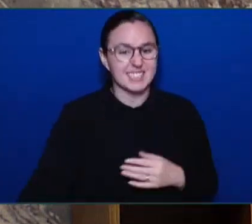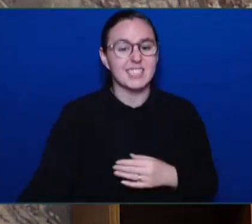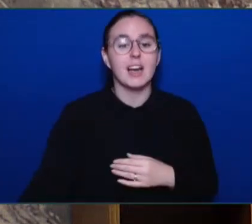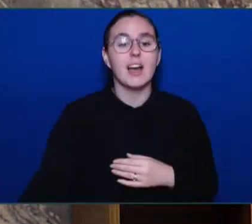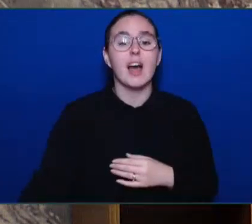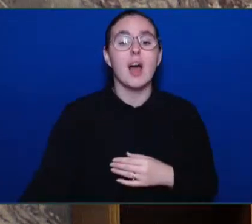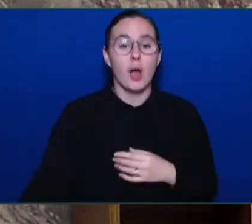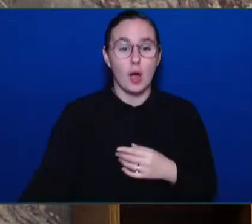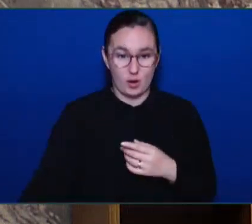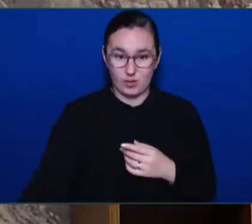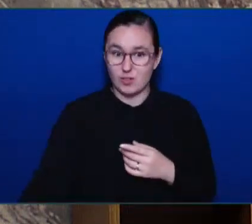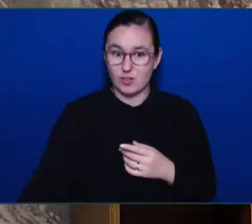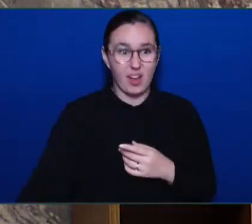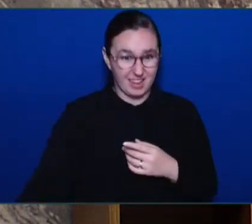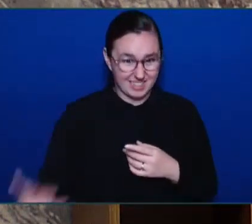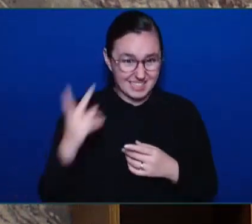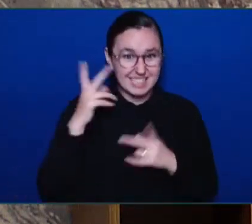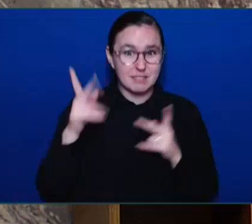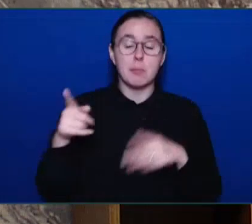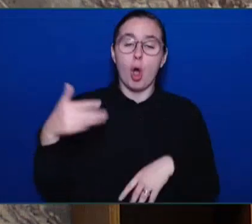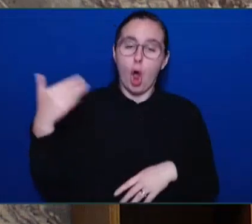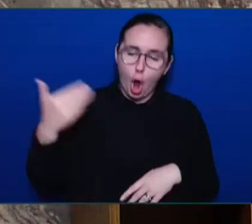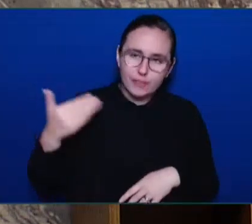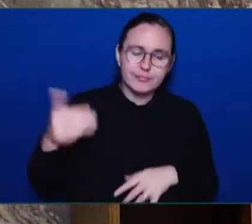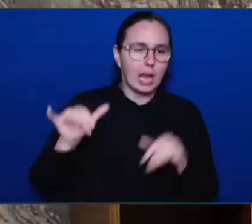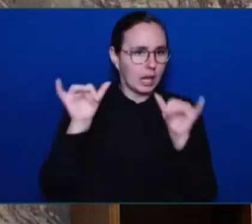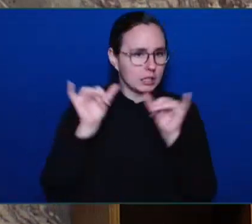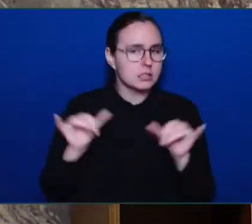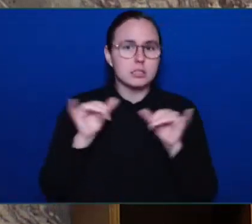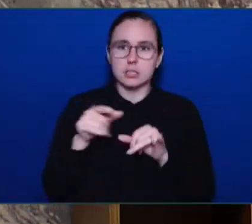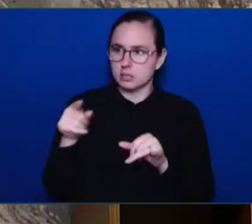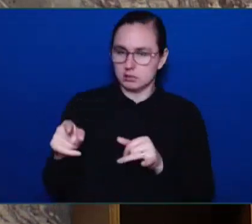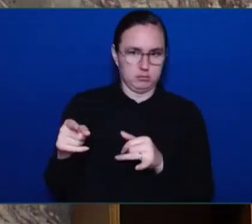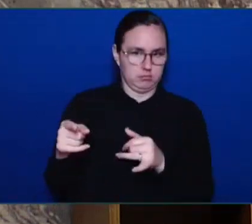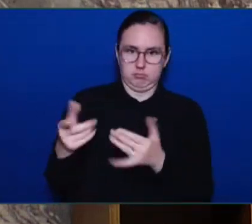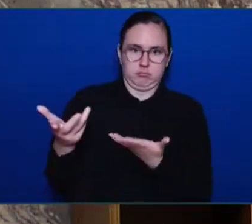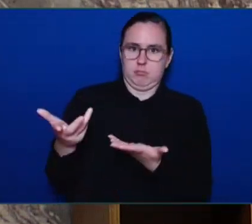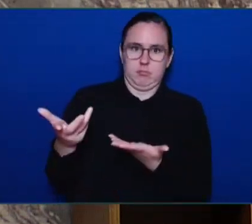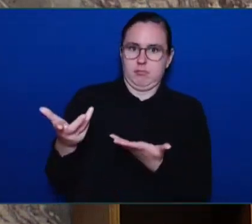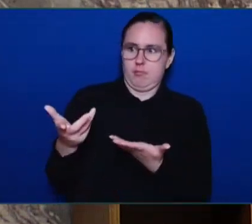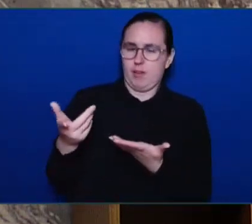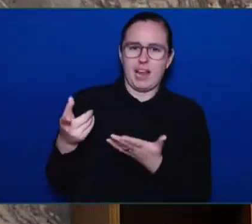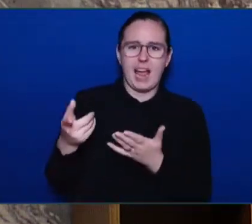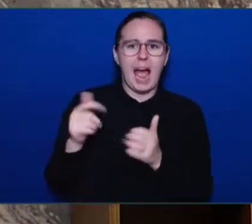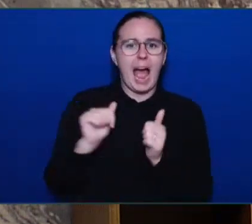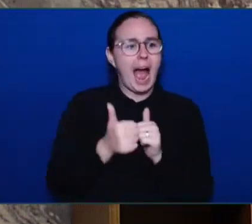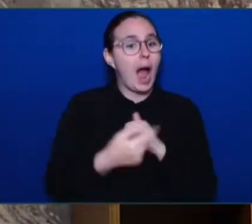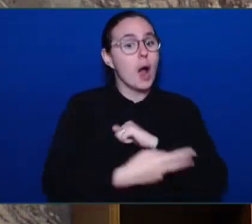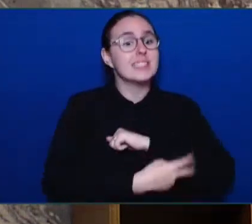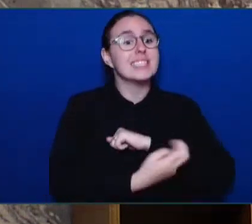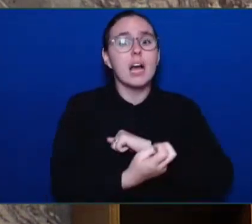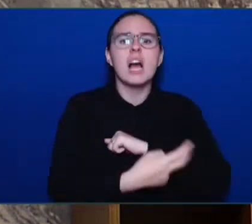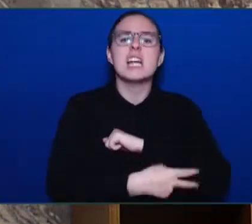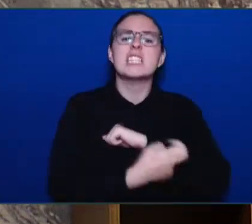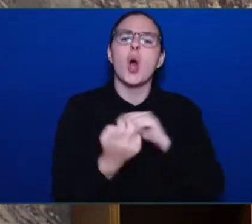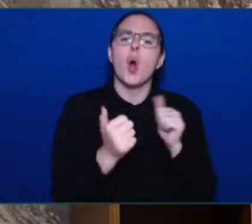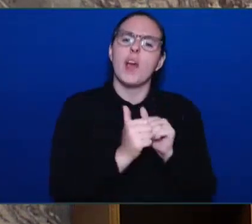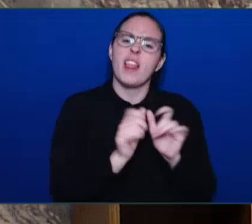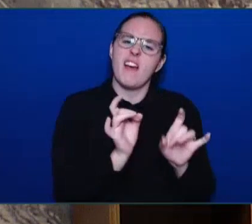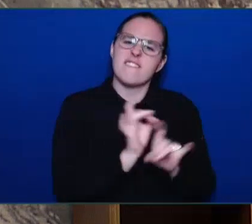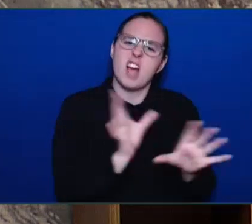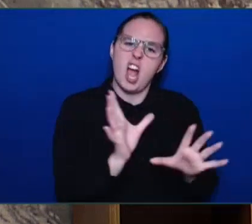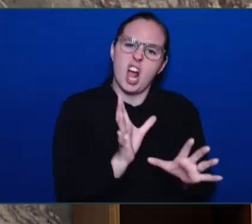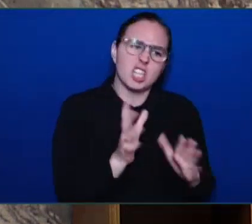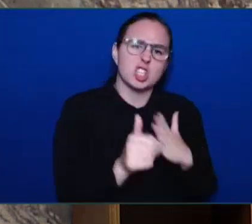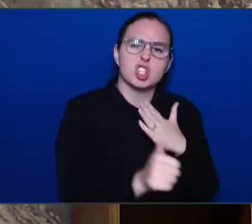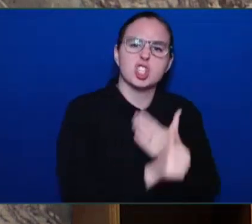using violence to commit their crimes. Business owners are frustrated by the financial losses and by the danger employees face for merely